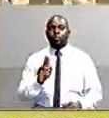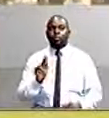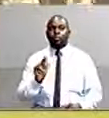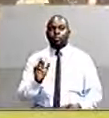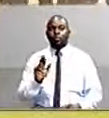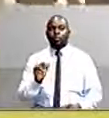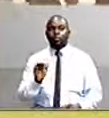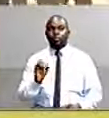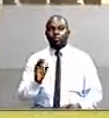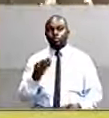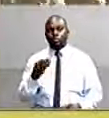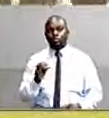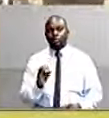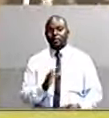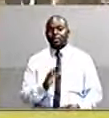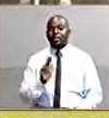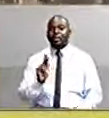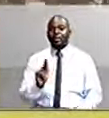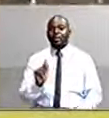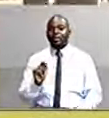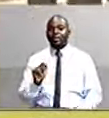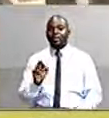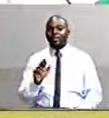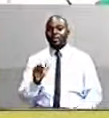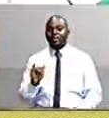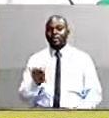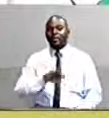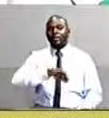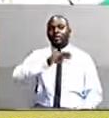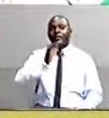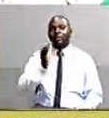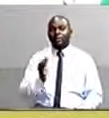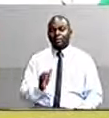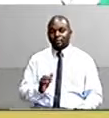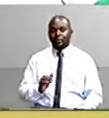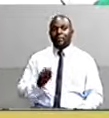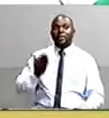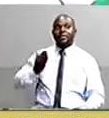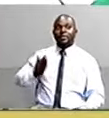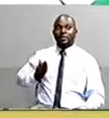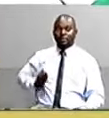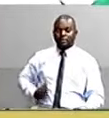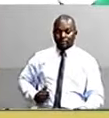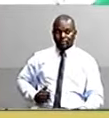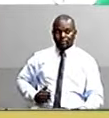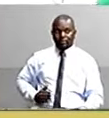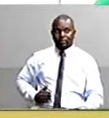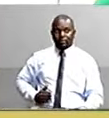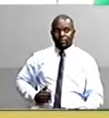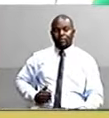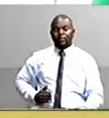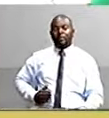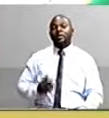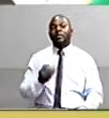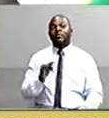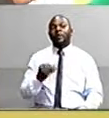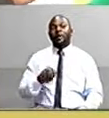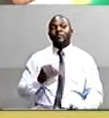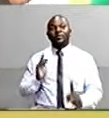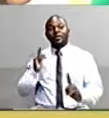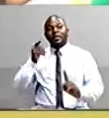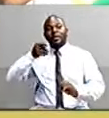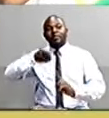Kagogo, and Katera Hills. Secondly, the discipline to fight for it, because if you have the aim